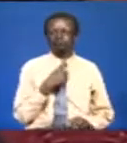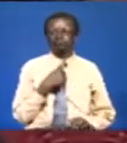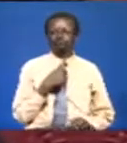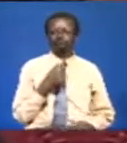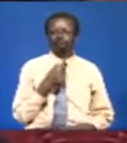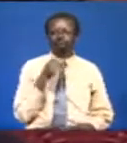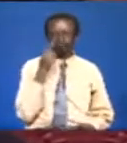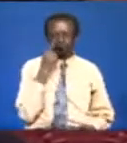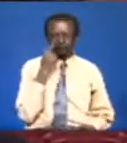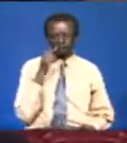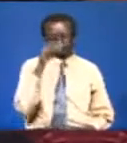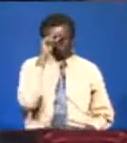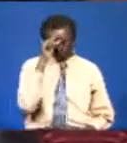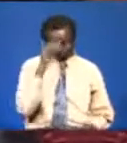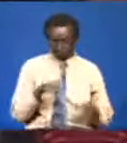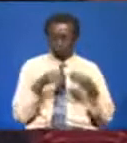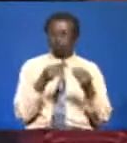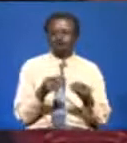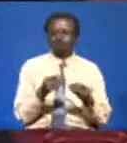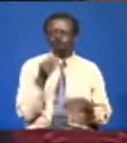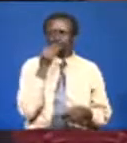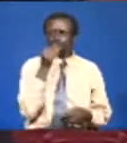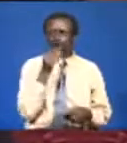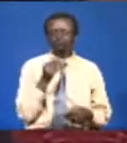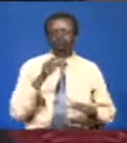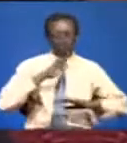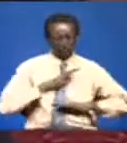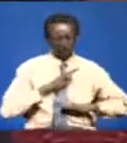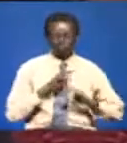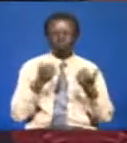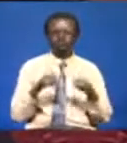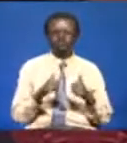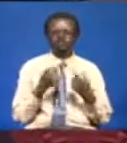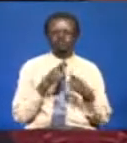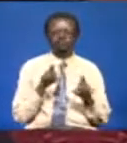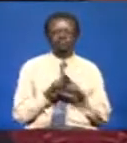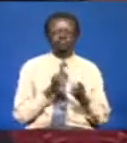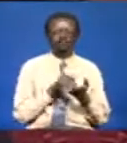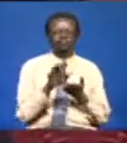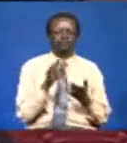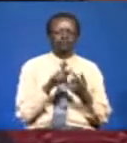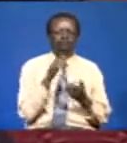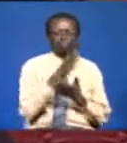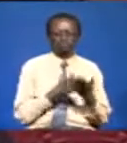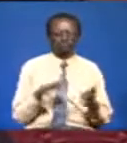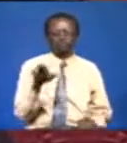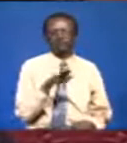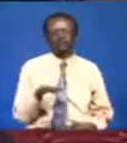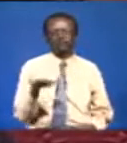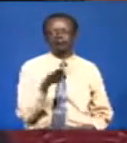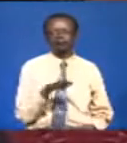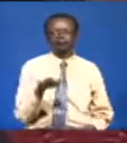enough, but it has distributed food to some areas in this country. Number two, Mr.